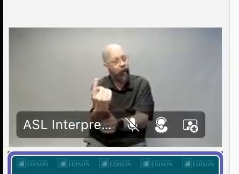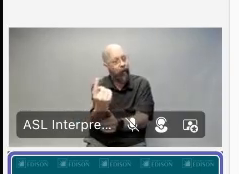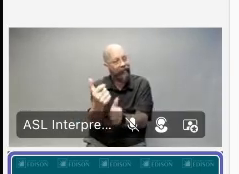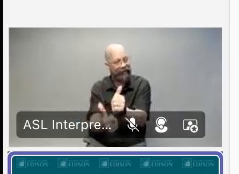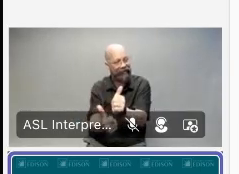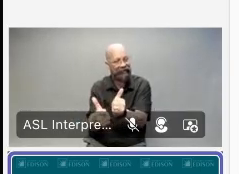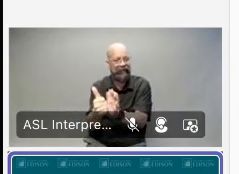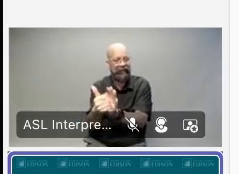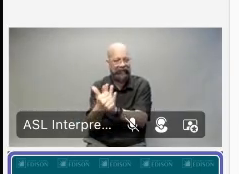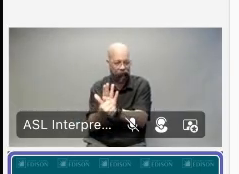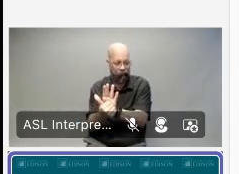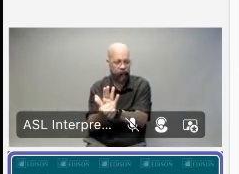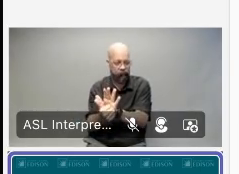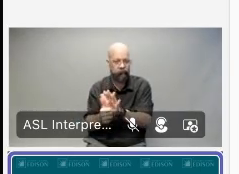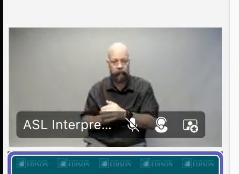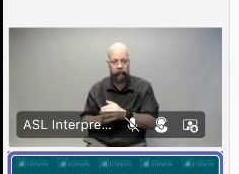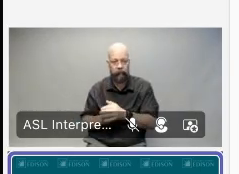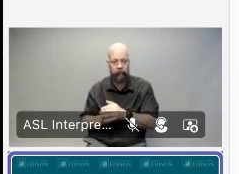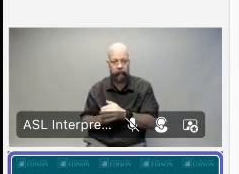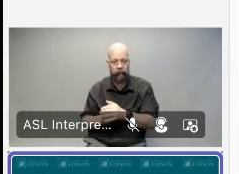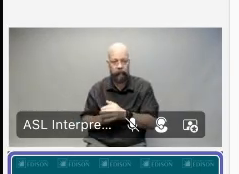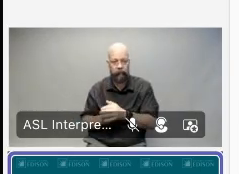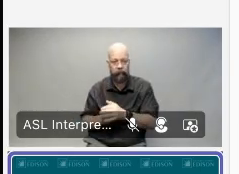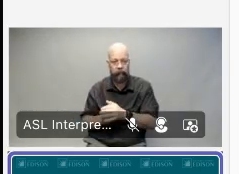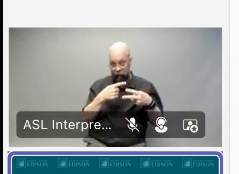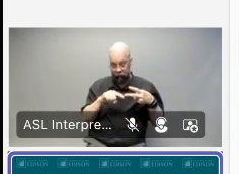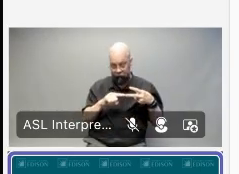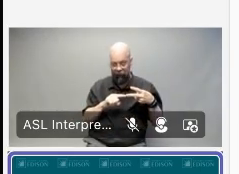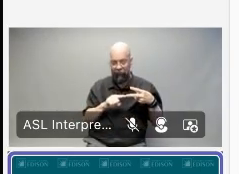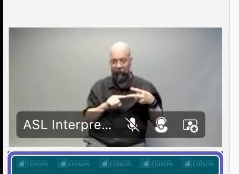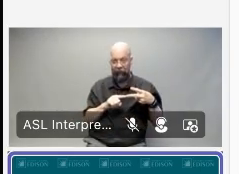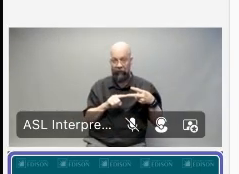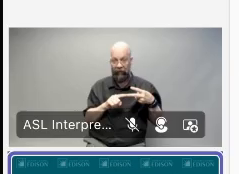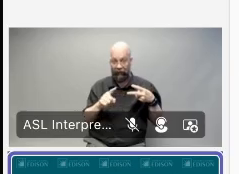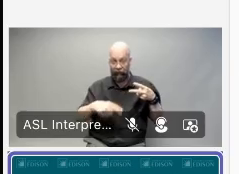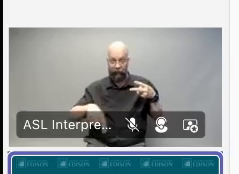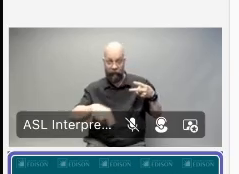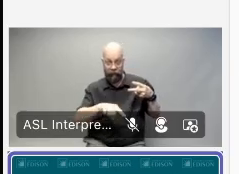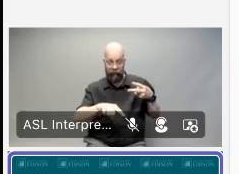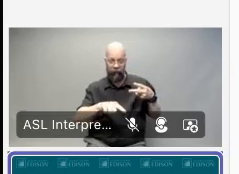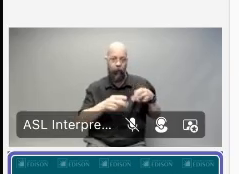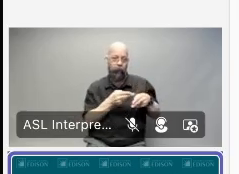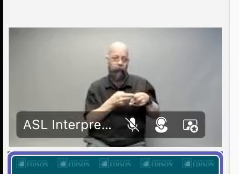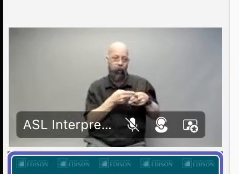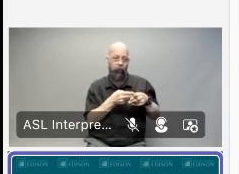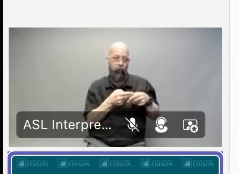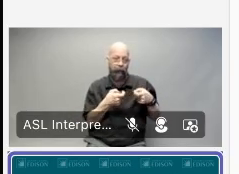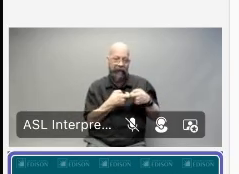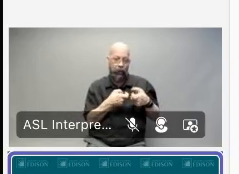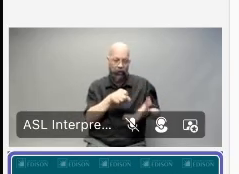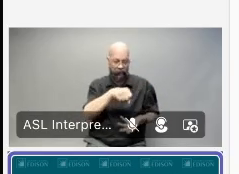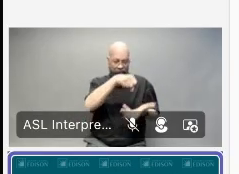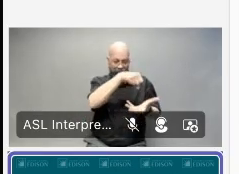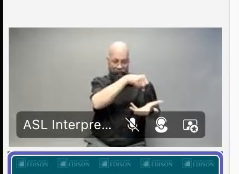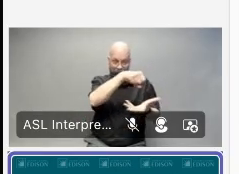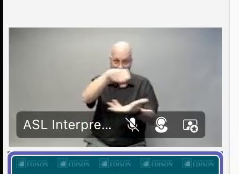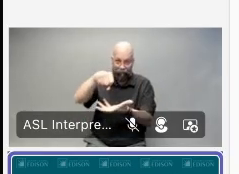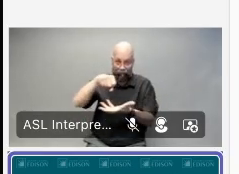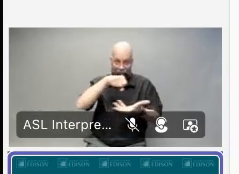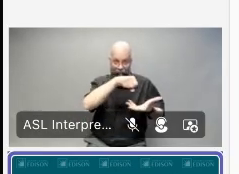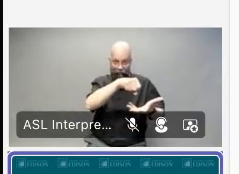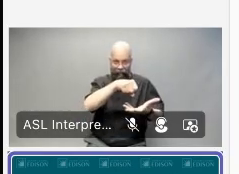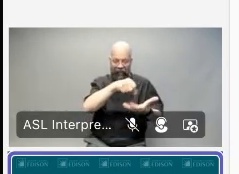And there's also up to $200 rebate for qualifying portable power stations, and those are limited to 5